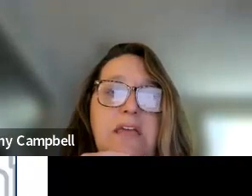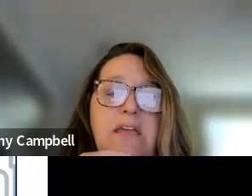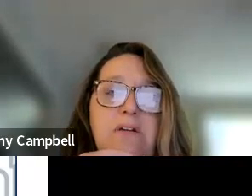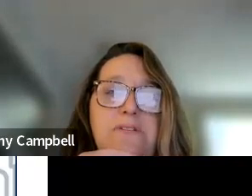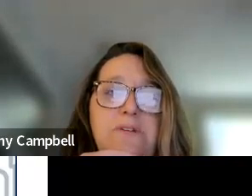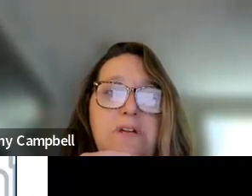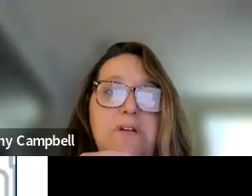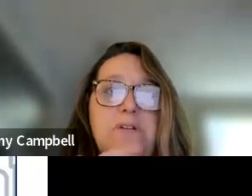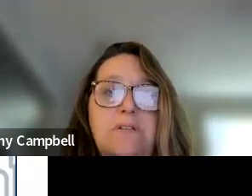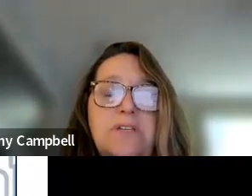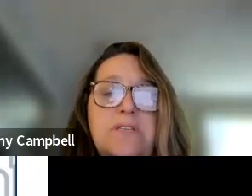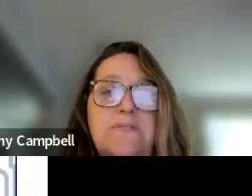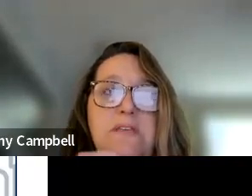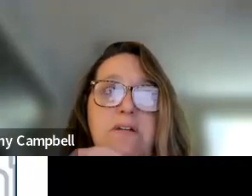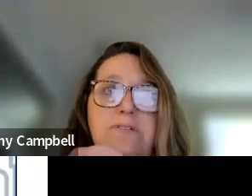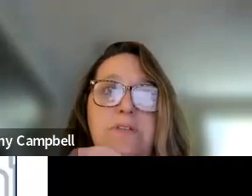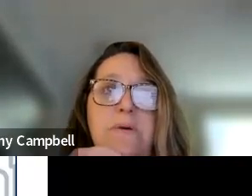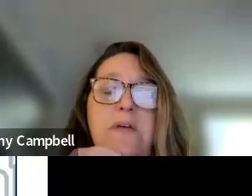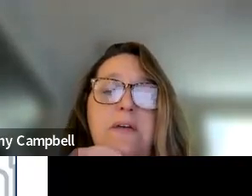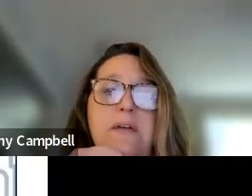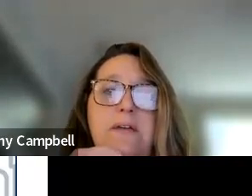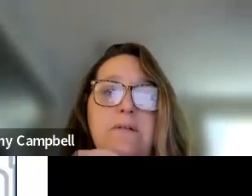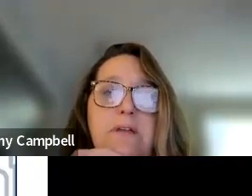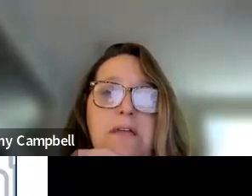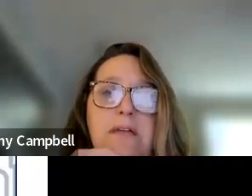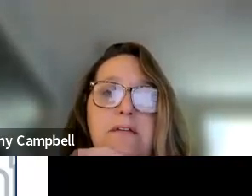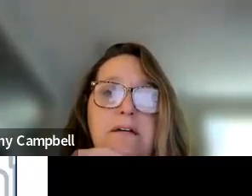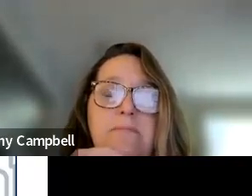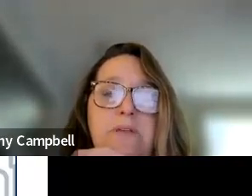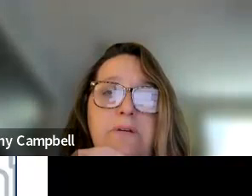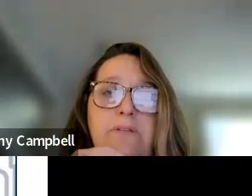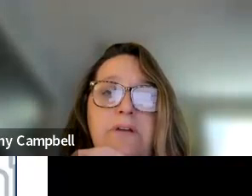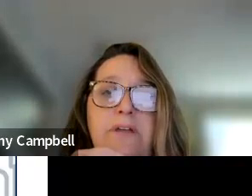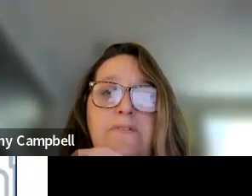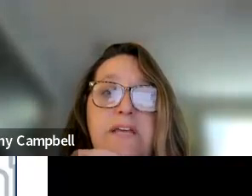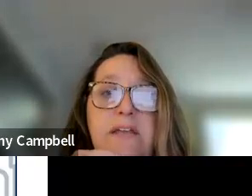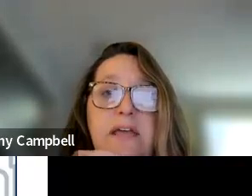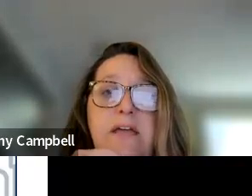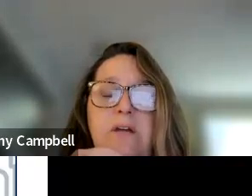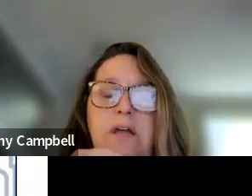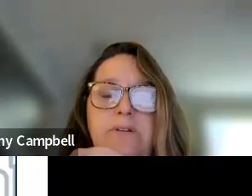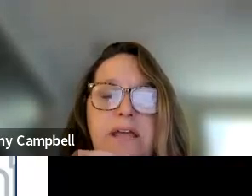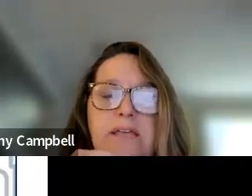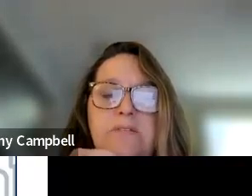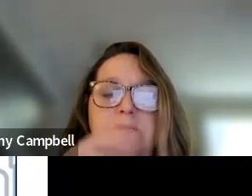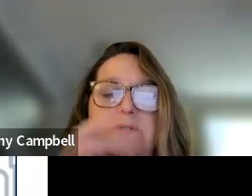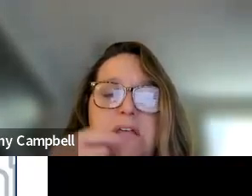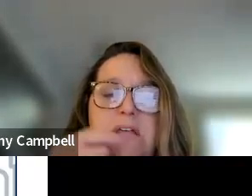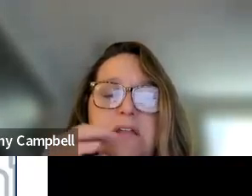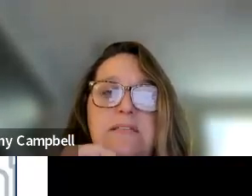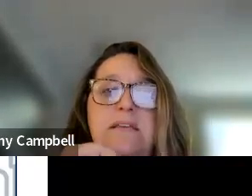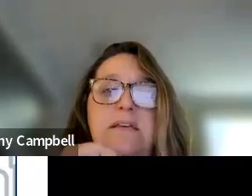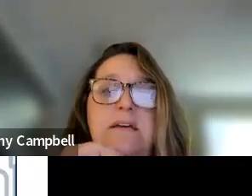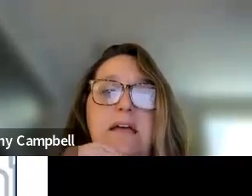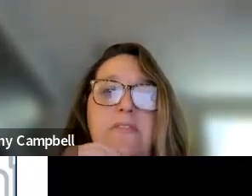in the second year of a 2-year legislative cycle. So we, only are there for 10 days or 100 days, or 10